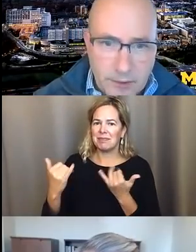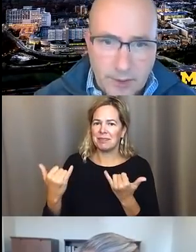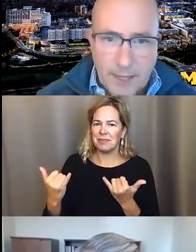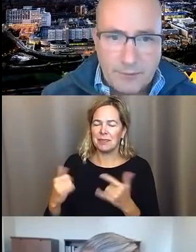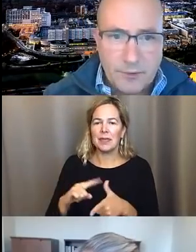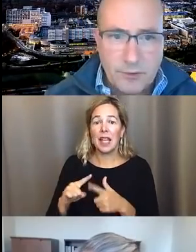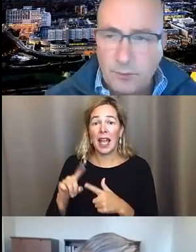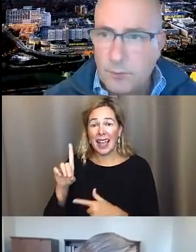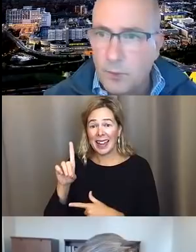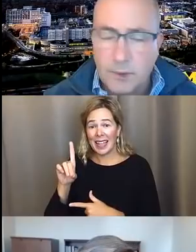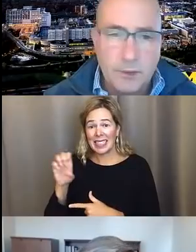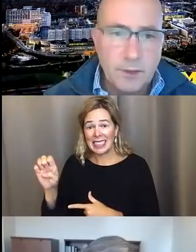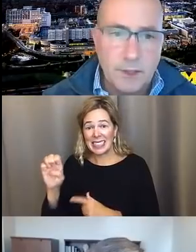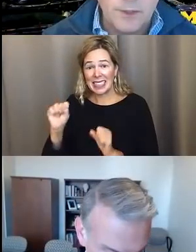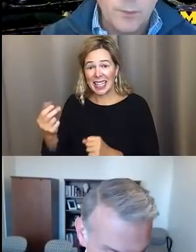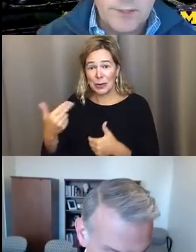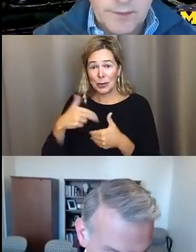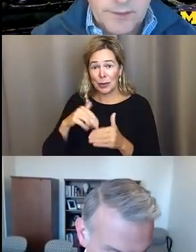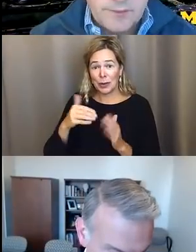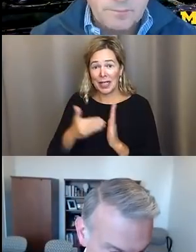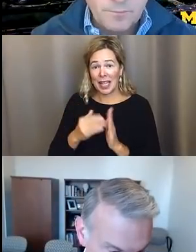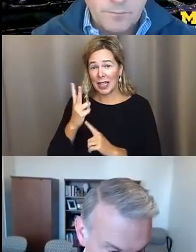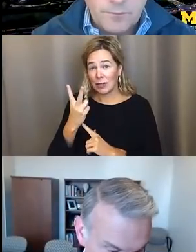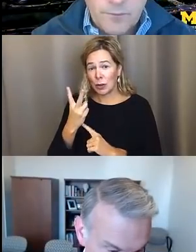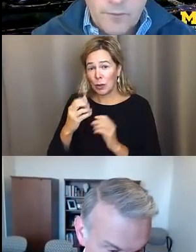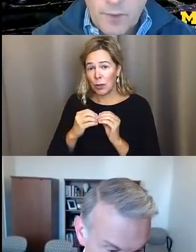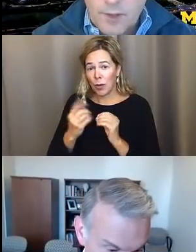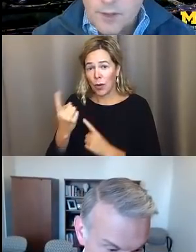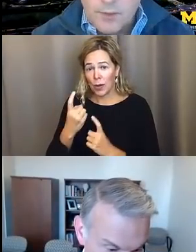Dee, could you come back for 2 more questions?